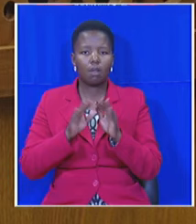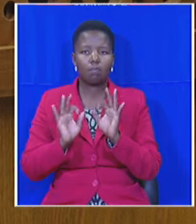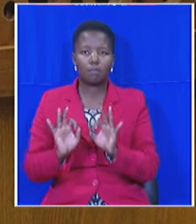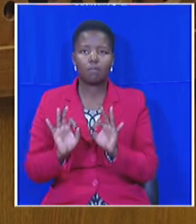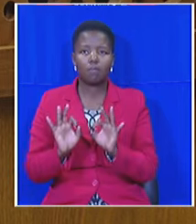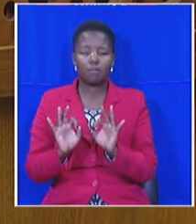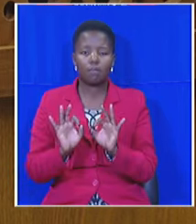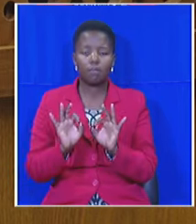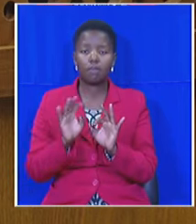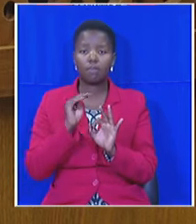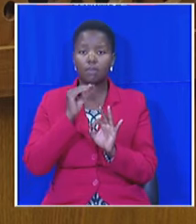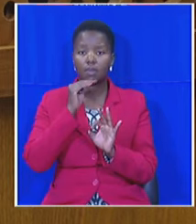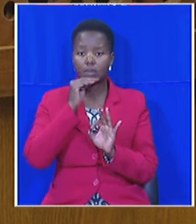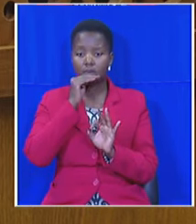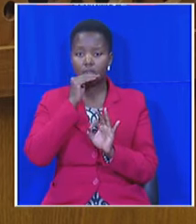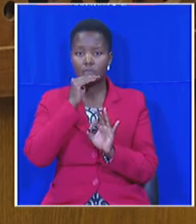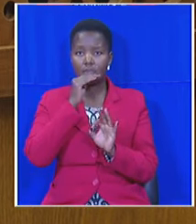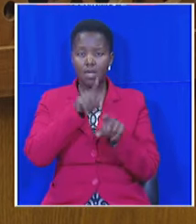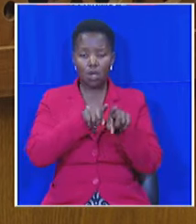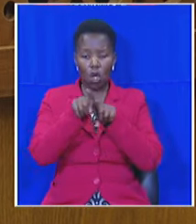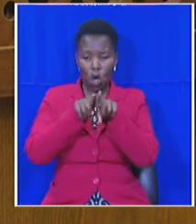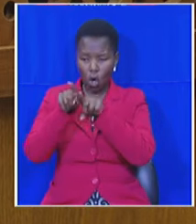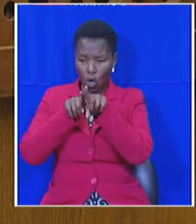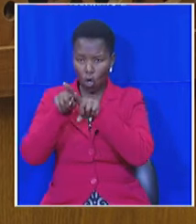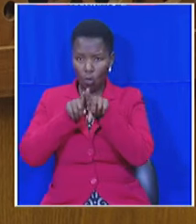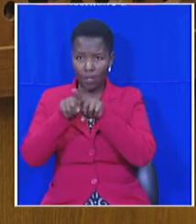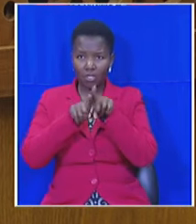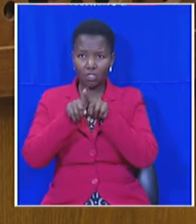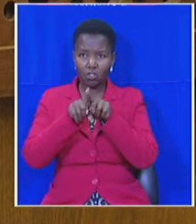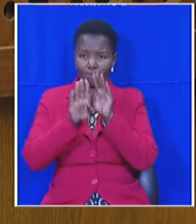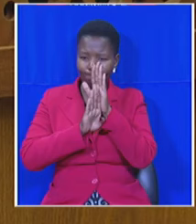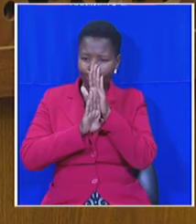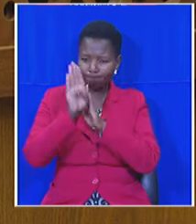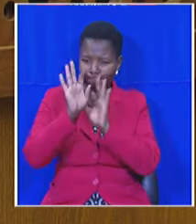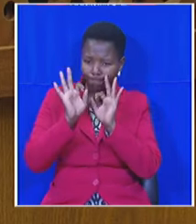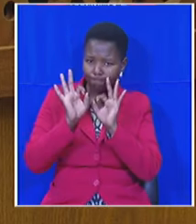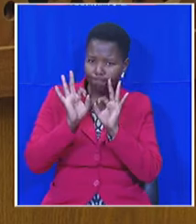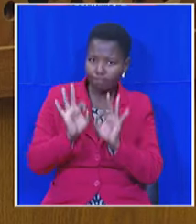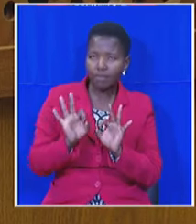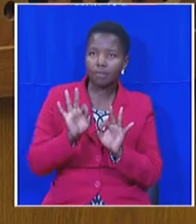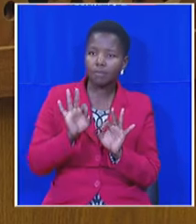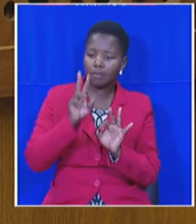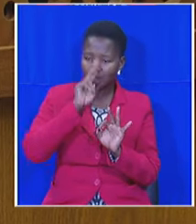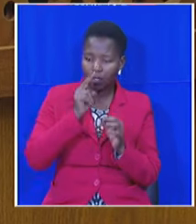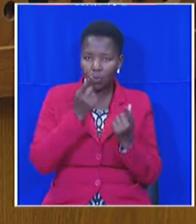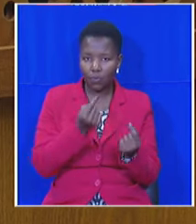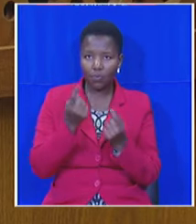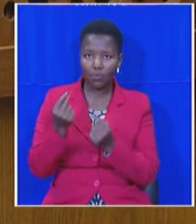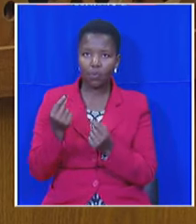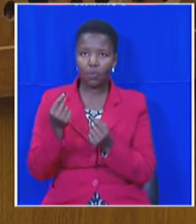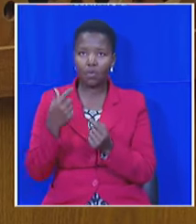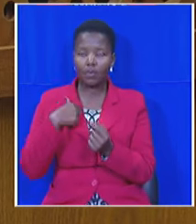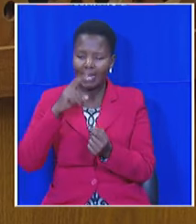sharpens the competitive attitude of the participants, an element much needed by our developing